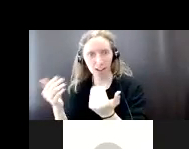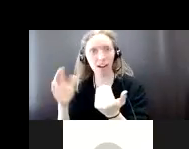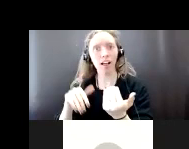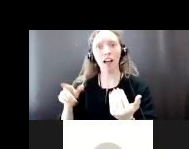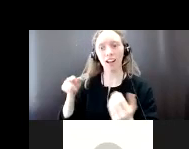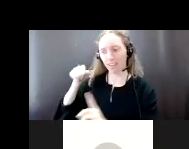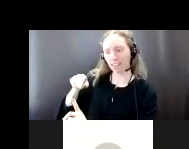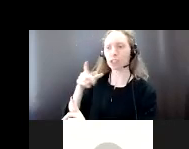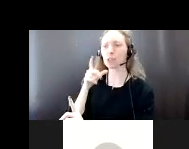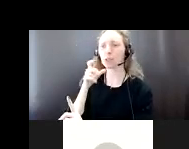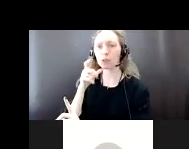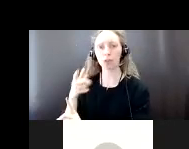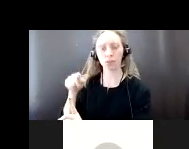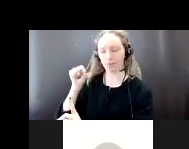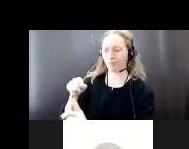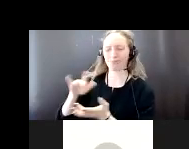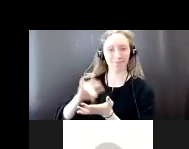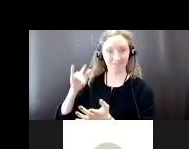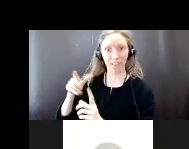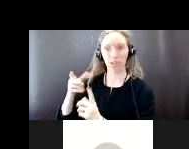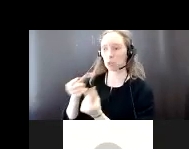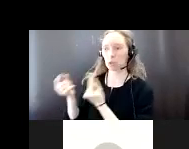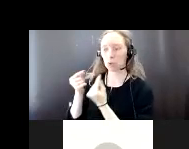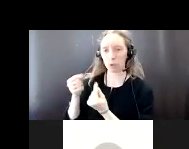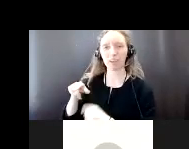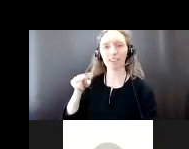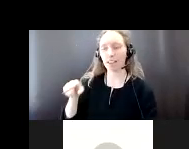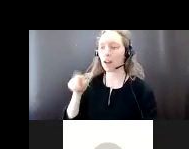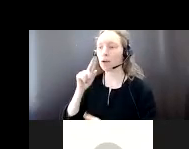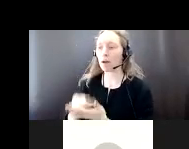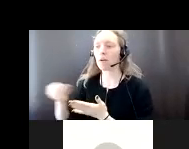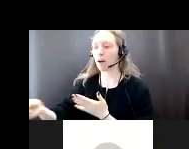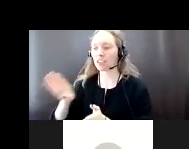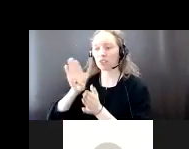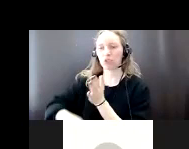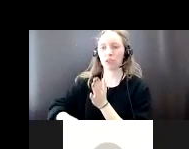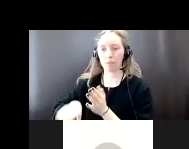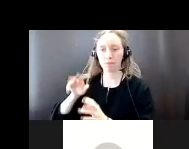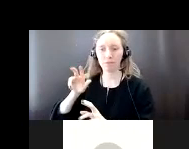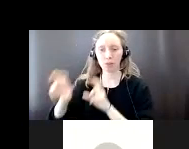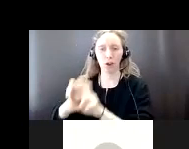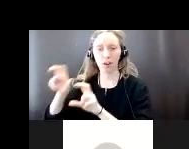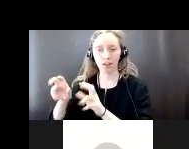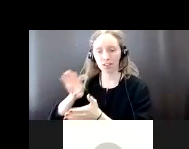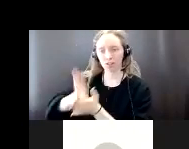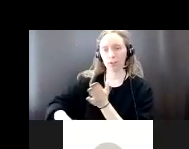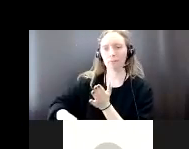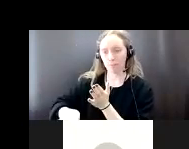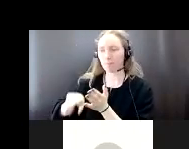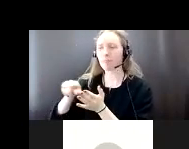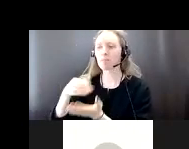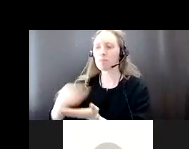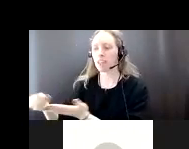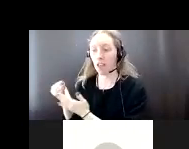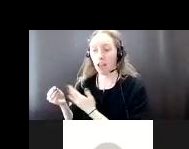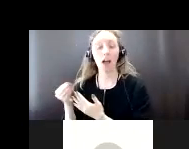very positive news about the company. So then when they contact you, they're promoting this company with